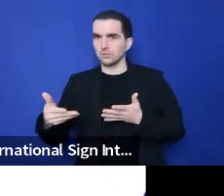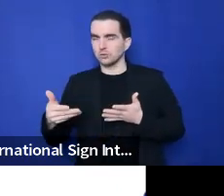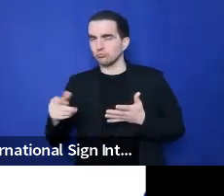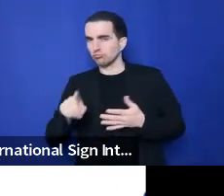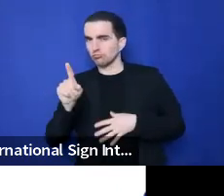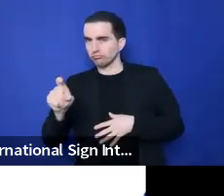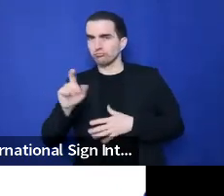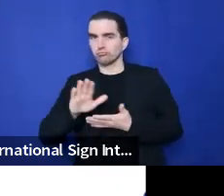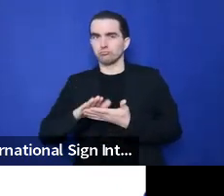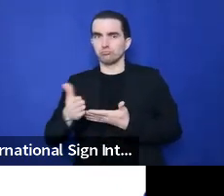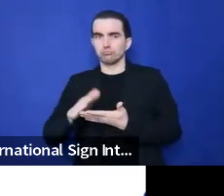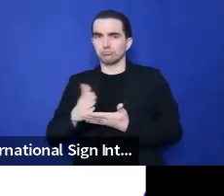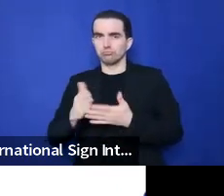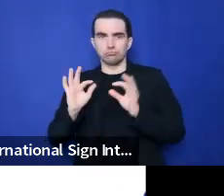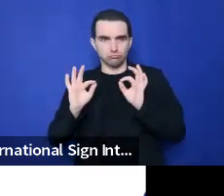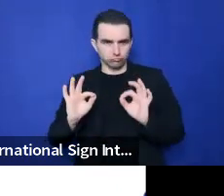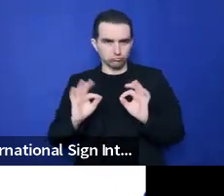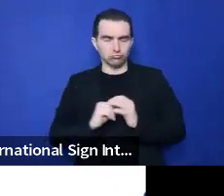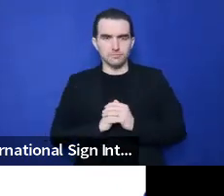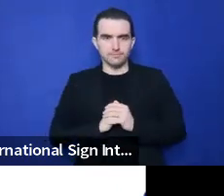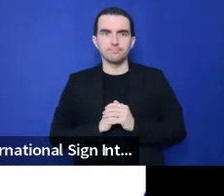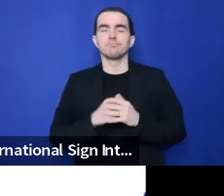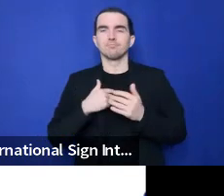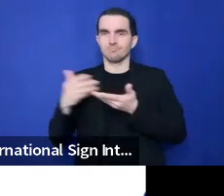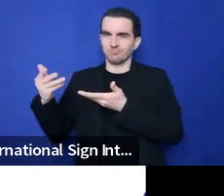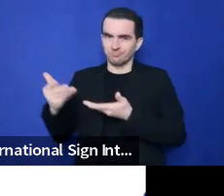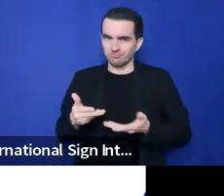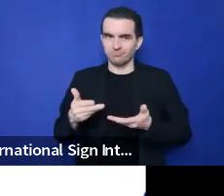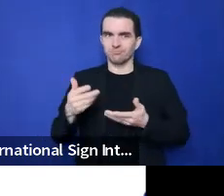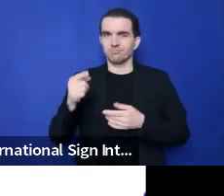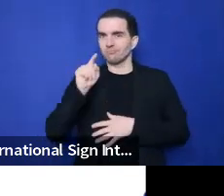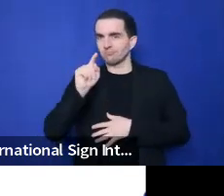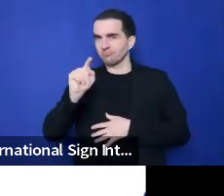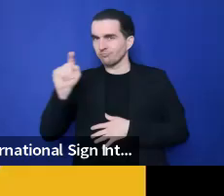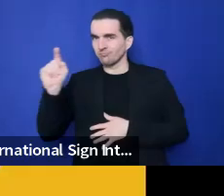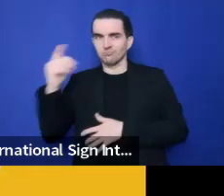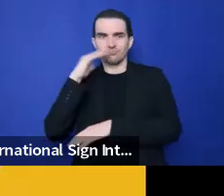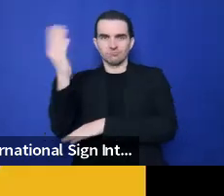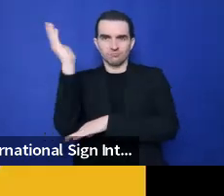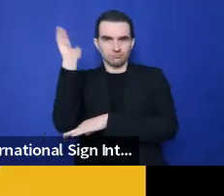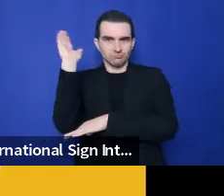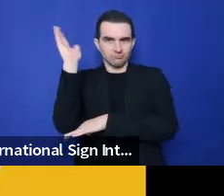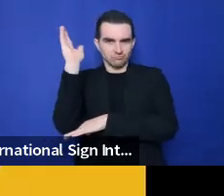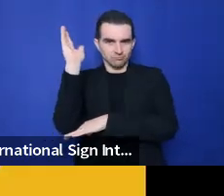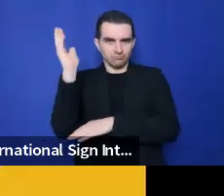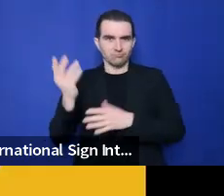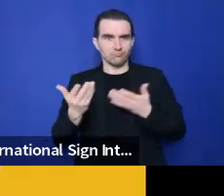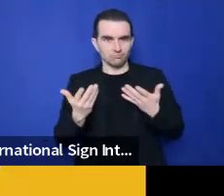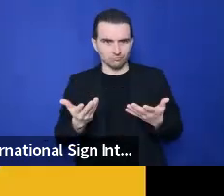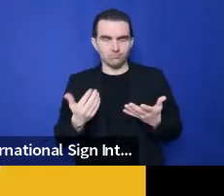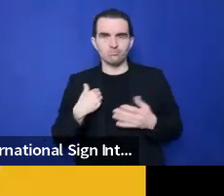First, I'm pleased to invite Mr. Alradi Abdallah, representative of